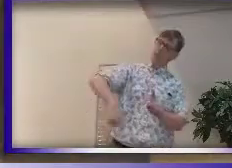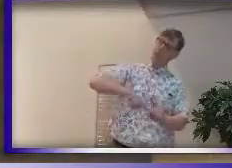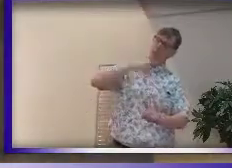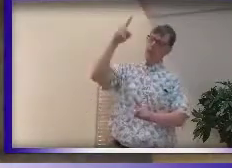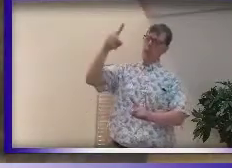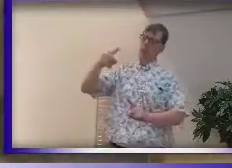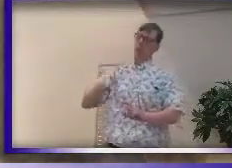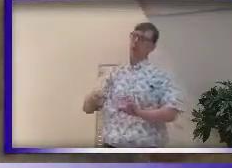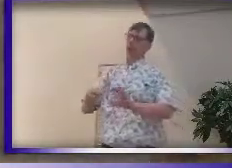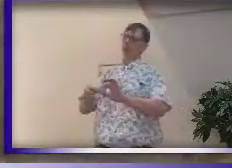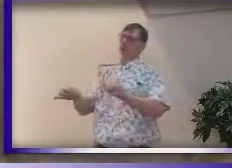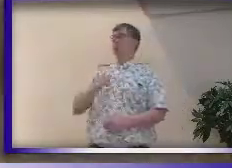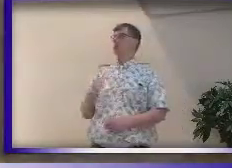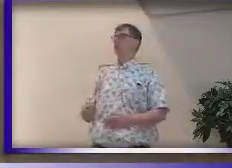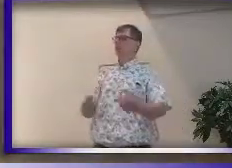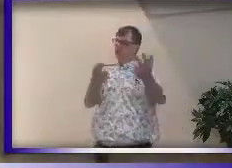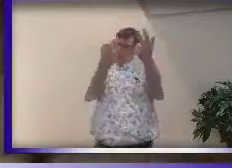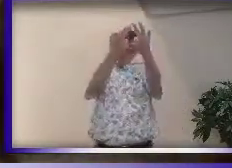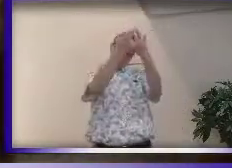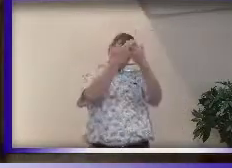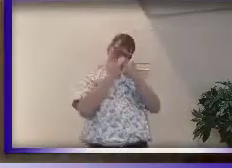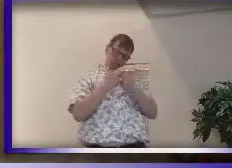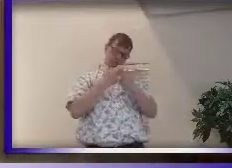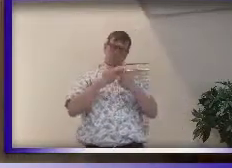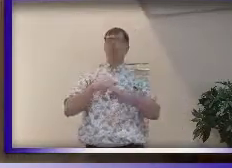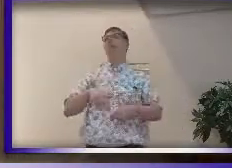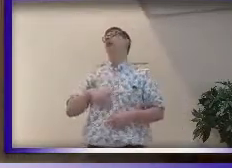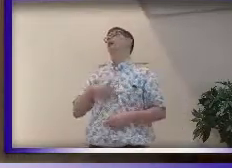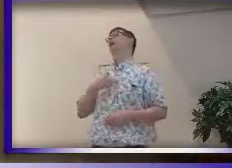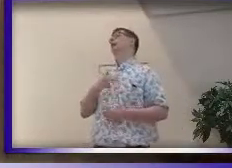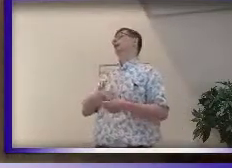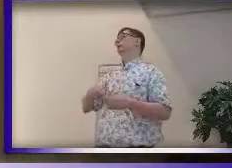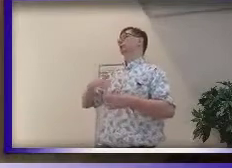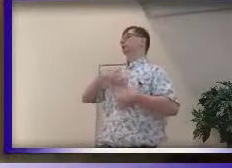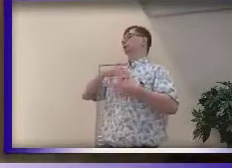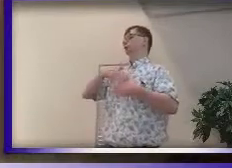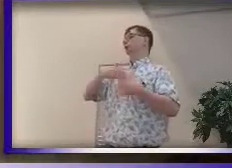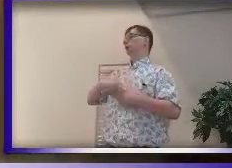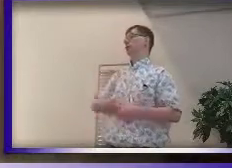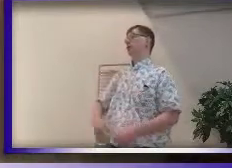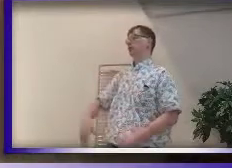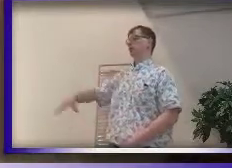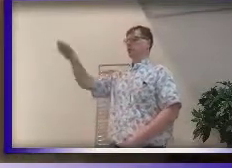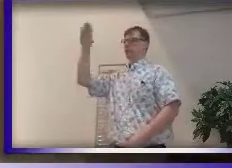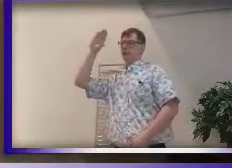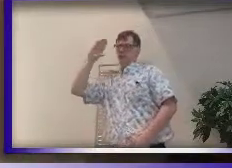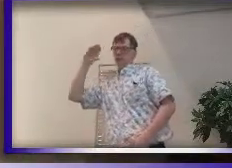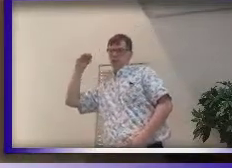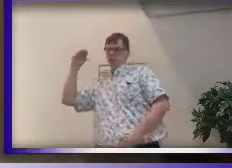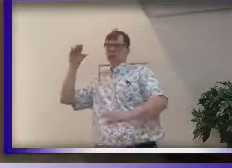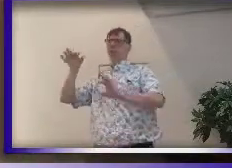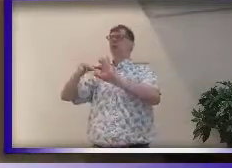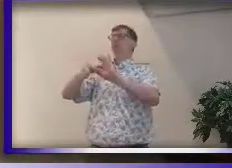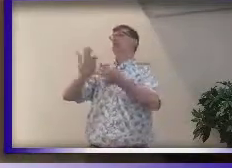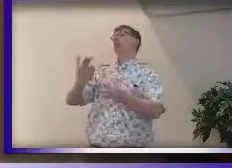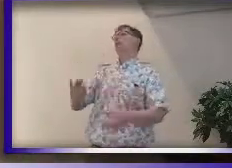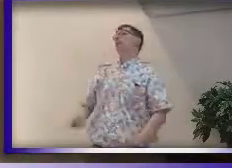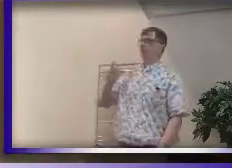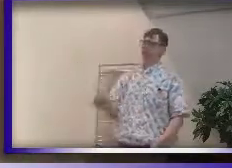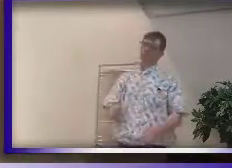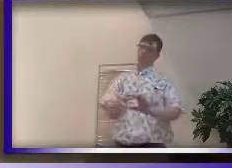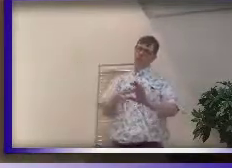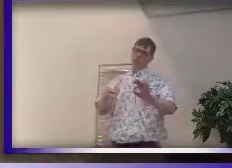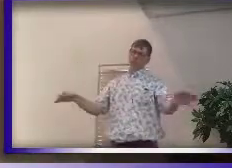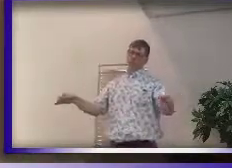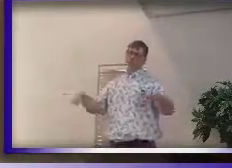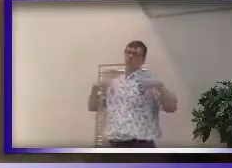Keep the joy in the little things. Okay, so I used to live in Vermont. And when I had a deal with a friend that we would